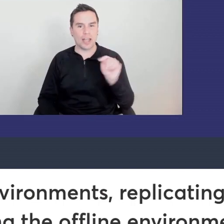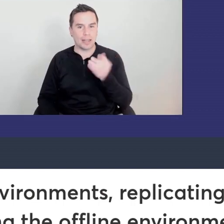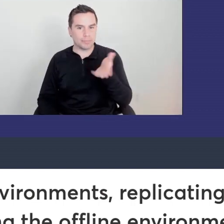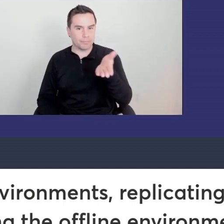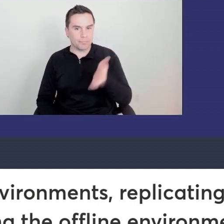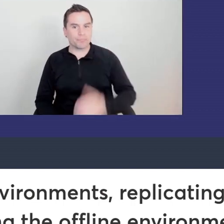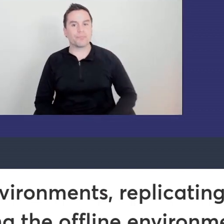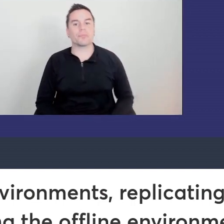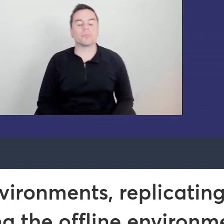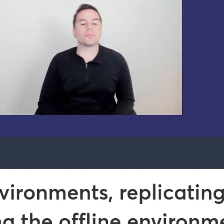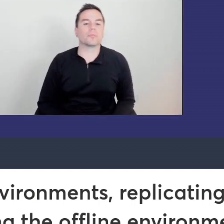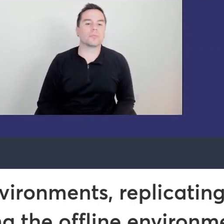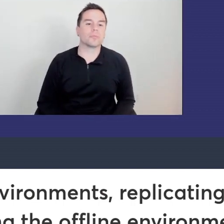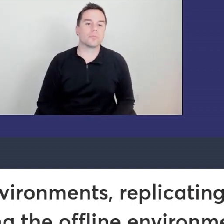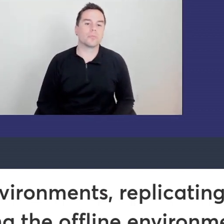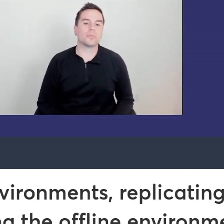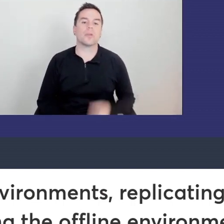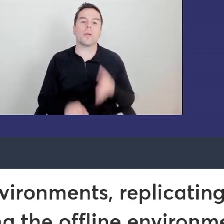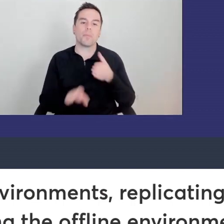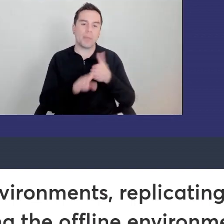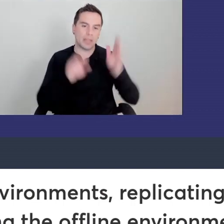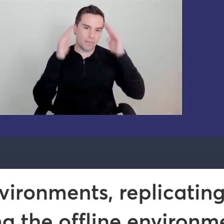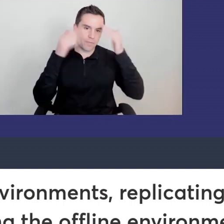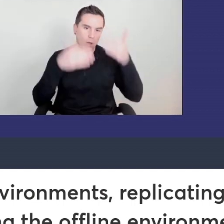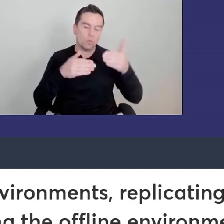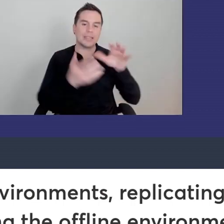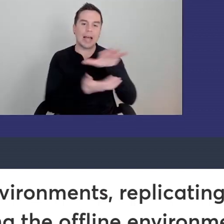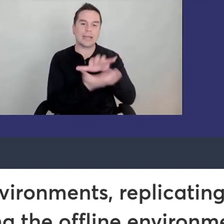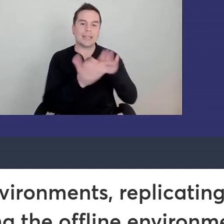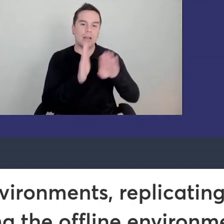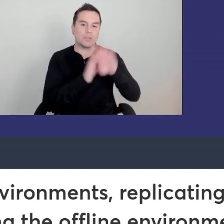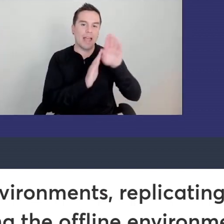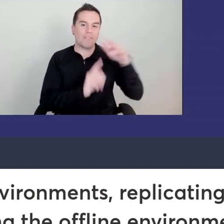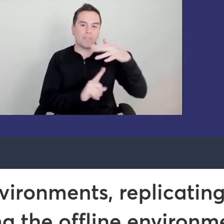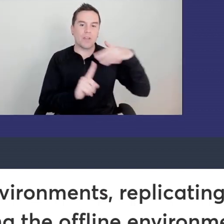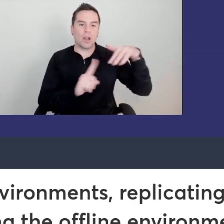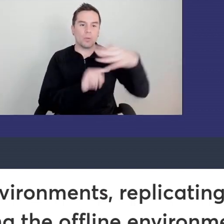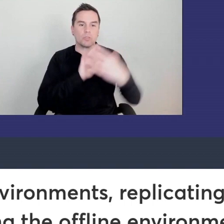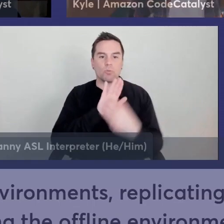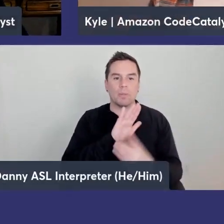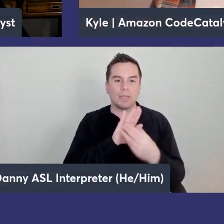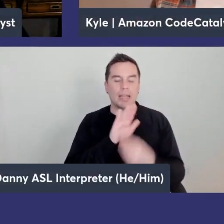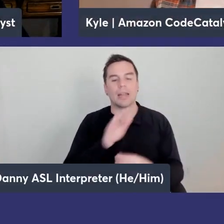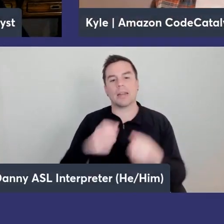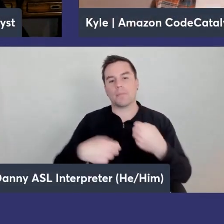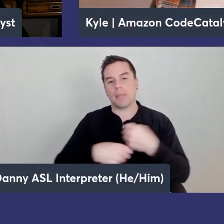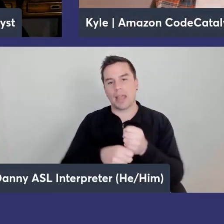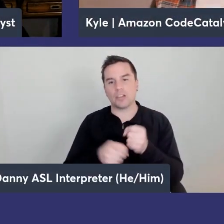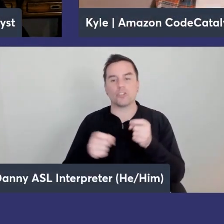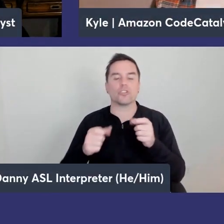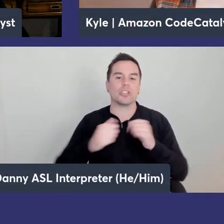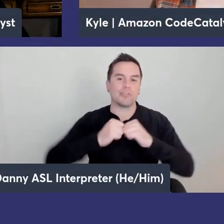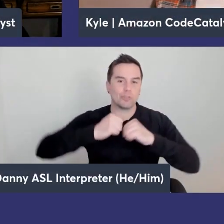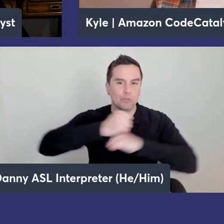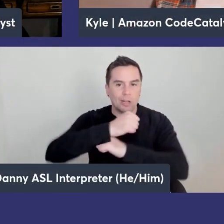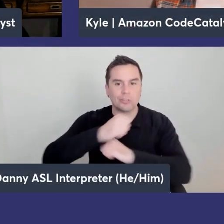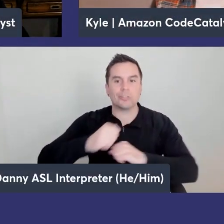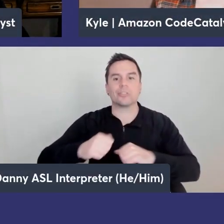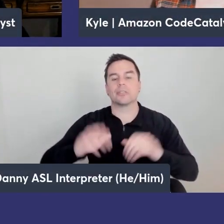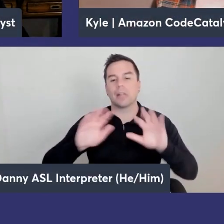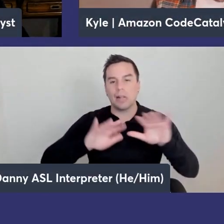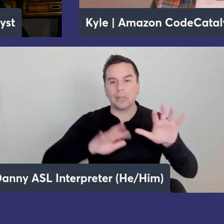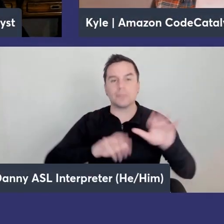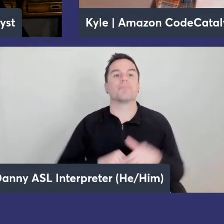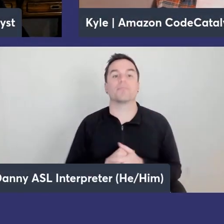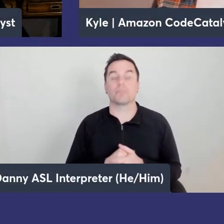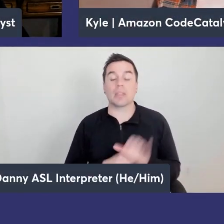Mainly focused on cloud dev environments, replicating managed infrastructure, making the offline environments close to production. Always a hassle for us. That's just